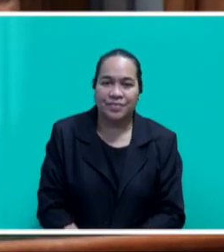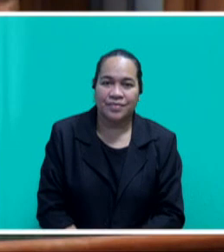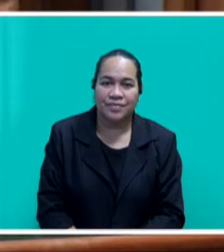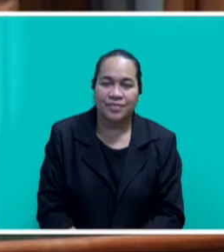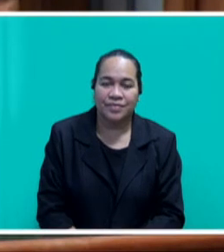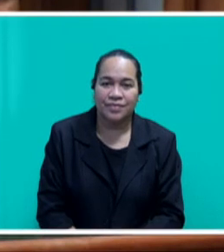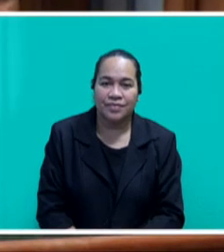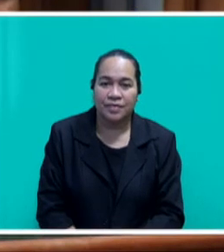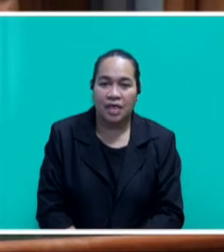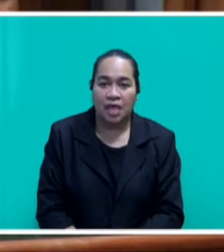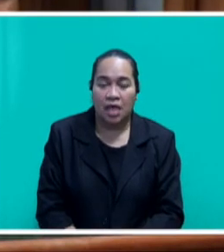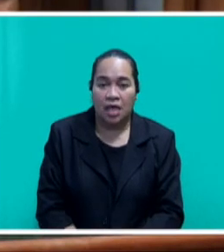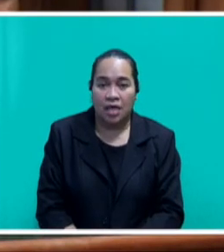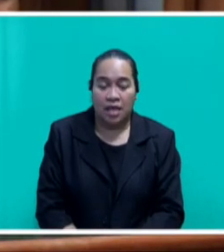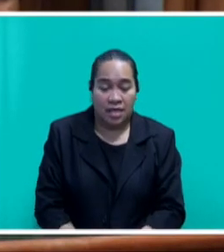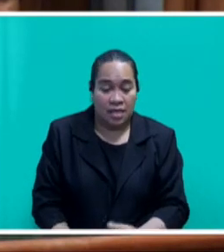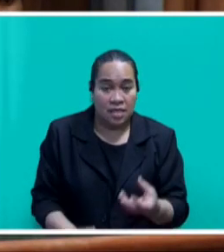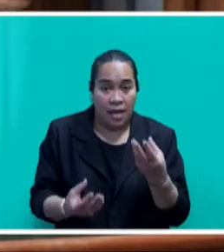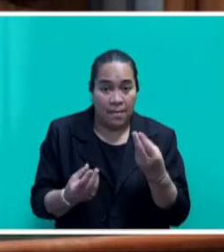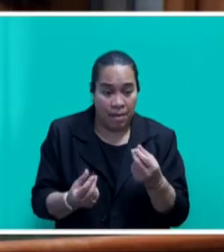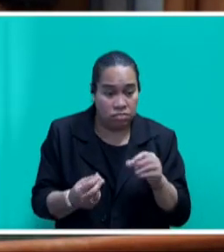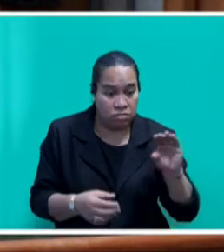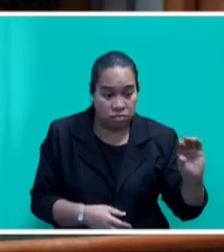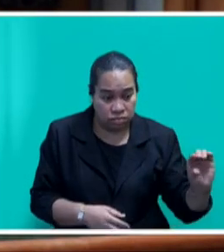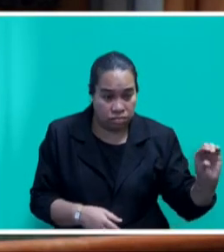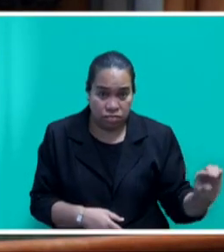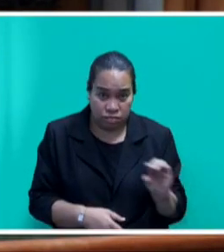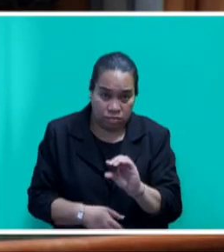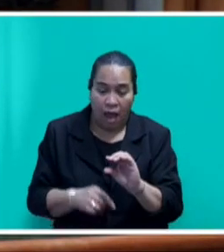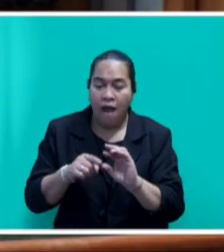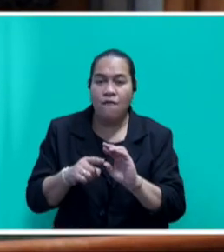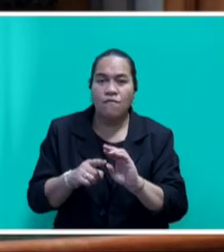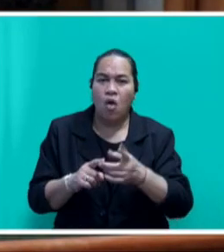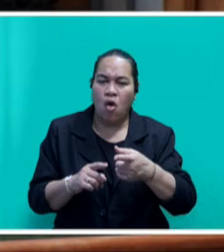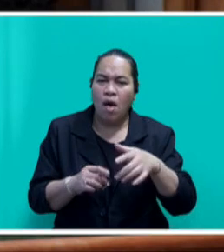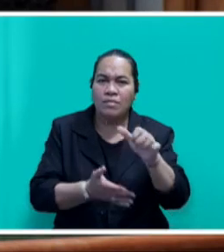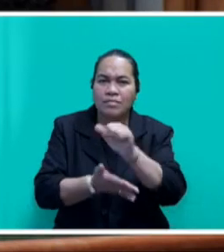On the subsidy for fertilizer and weedicides,